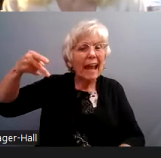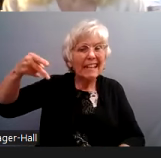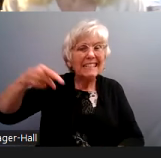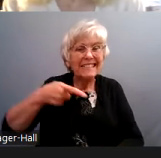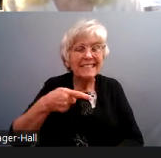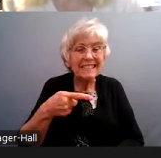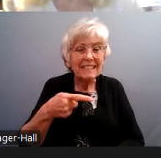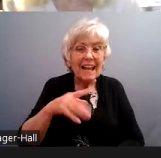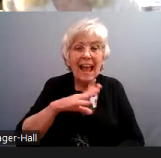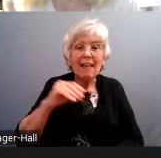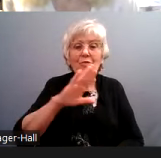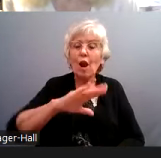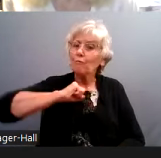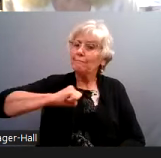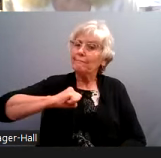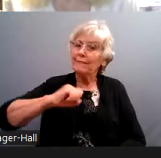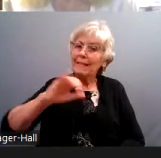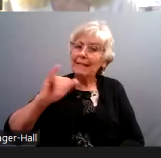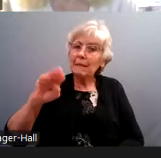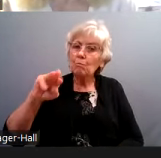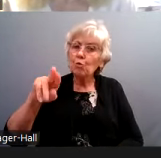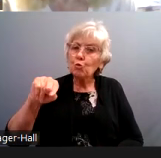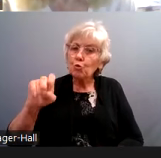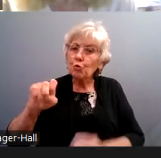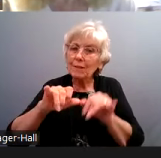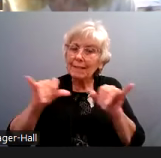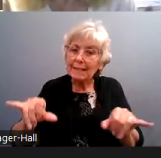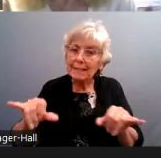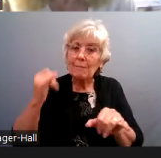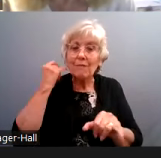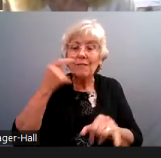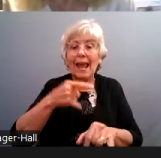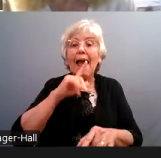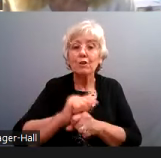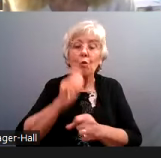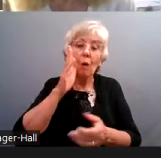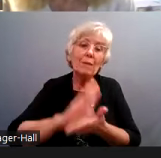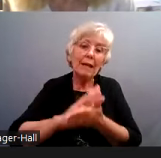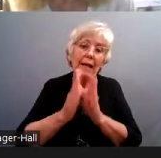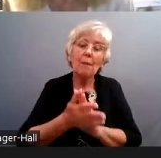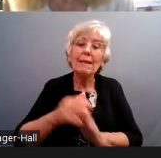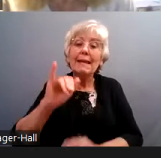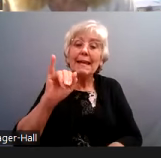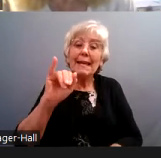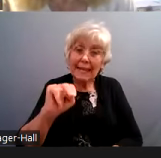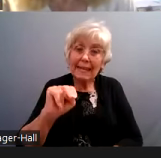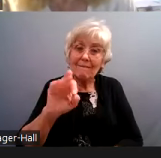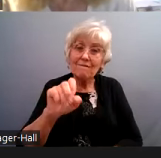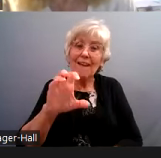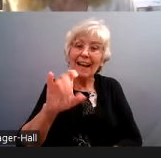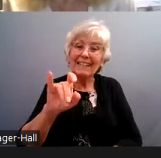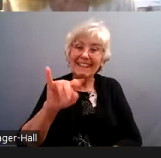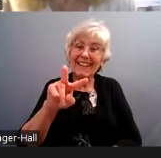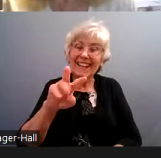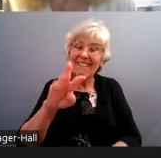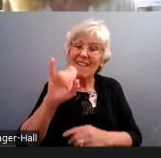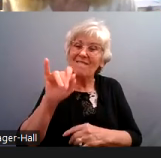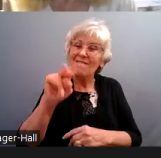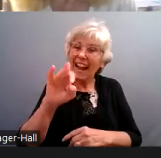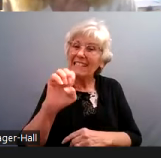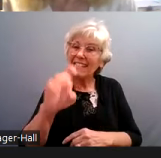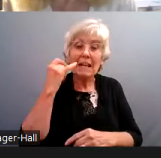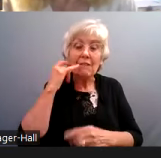their immune system, as far as like if they're going to get infected with it, if they come in contact with the ringworm spores. So that's